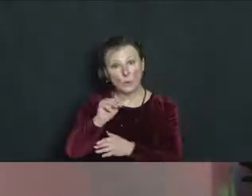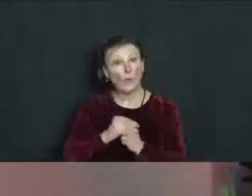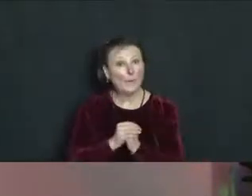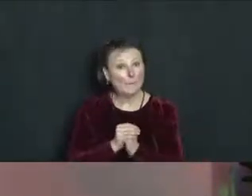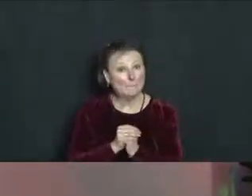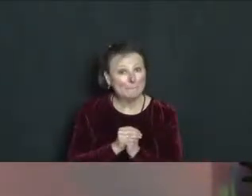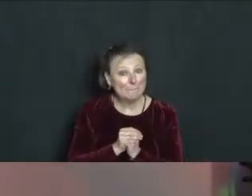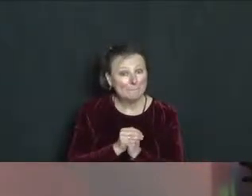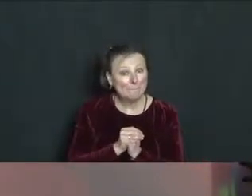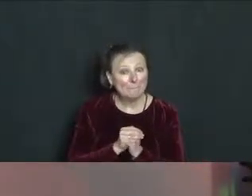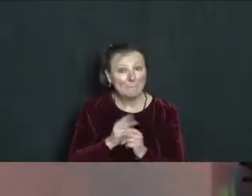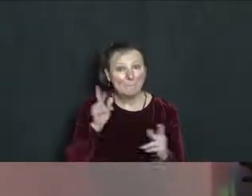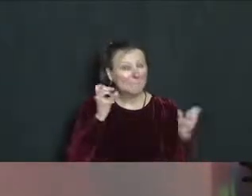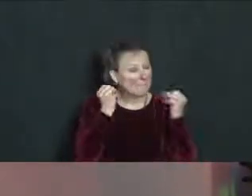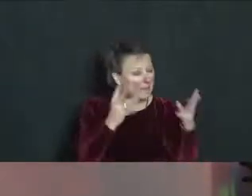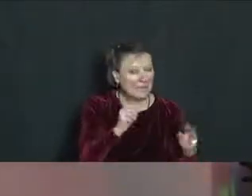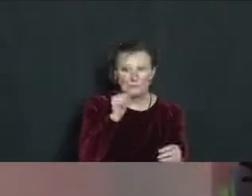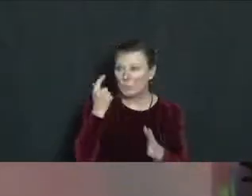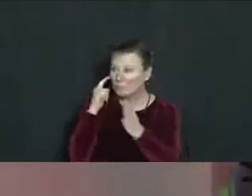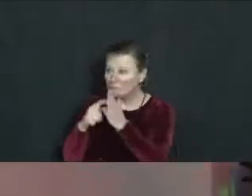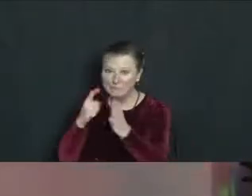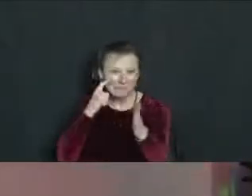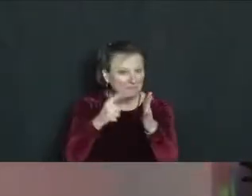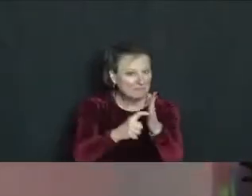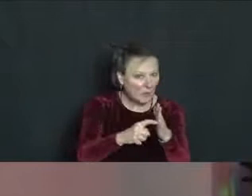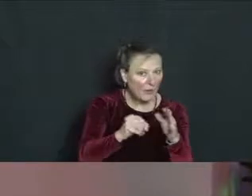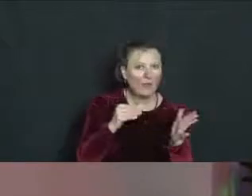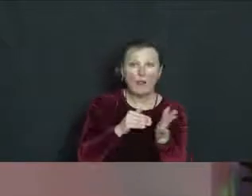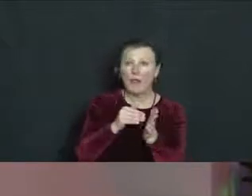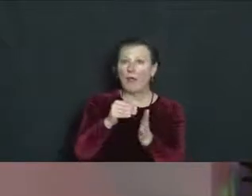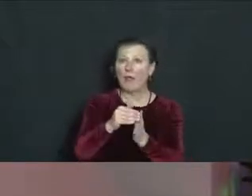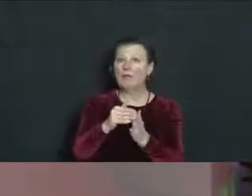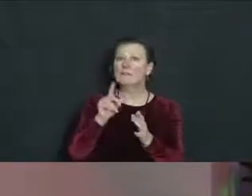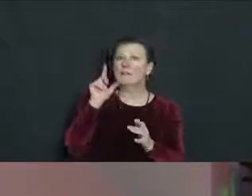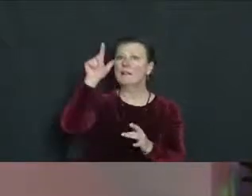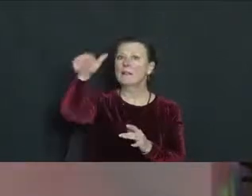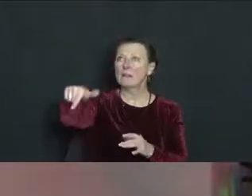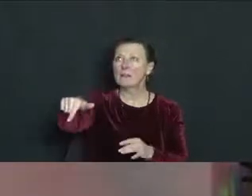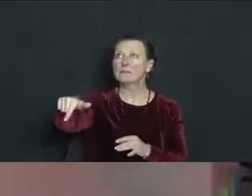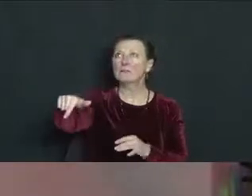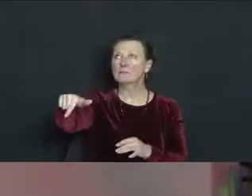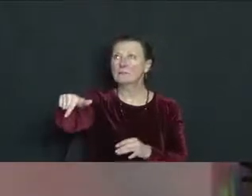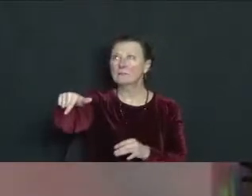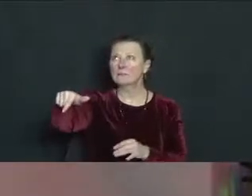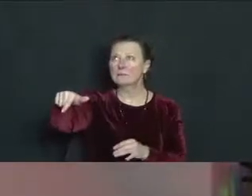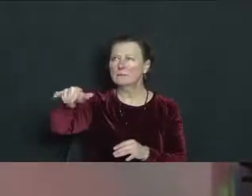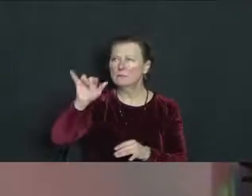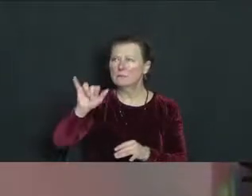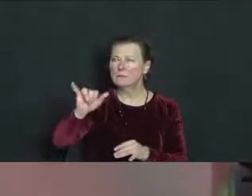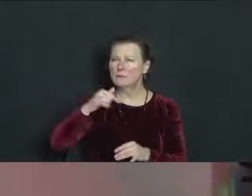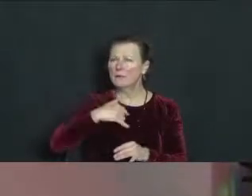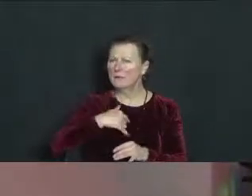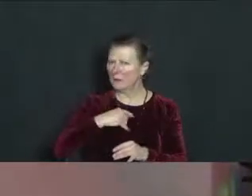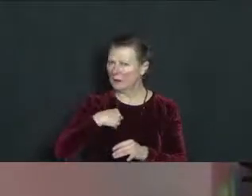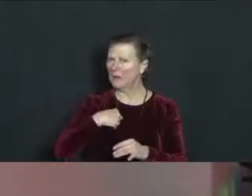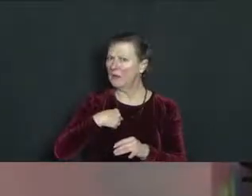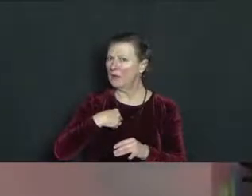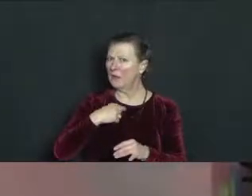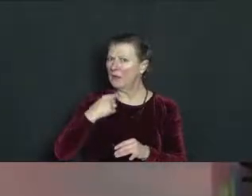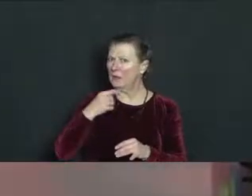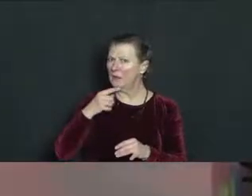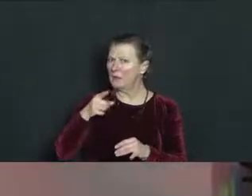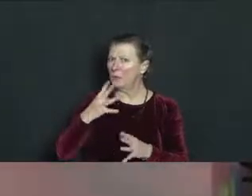They go undetected, and oftentimes it's only later when you realize you saw one.